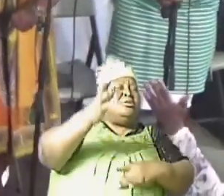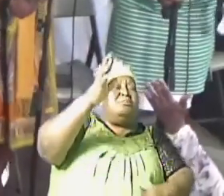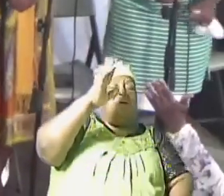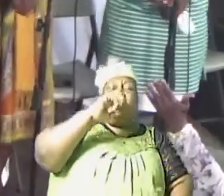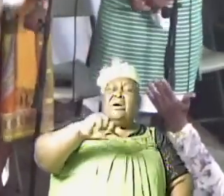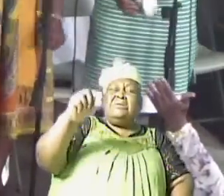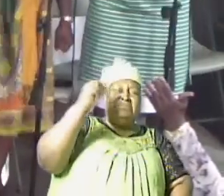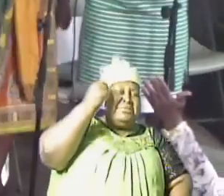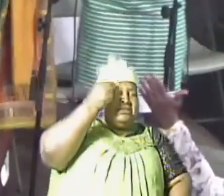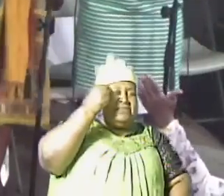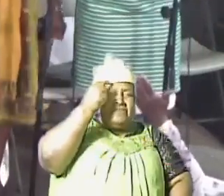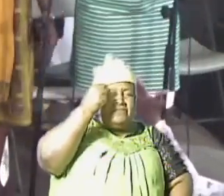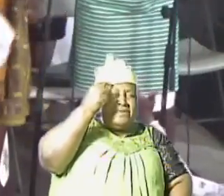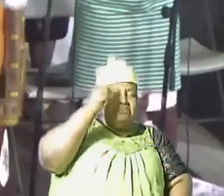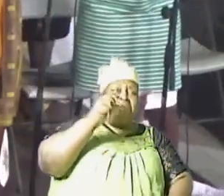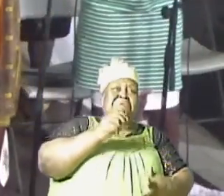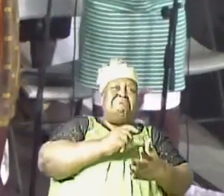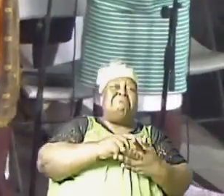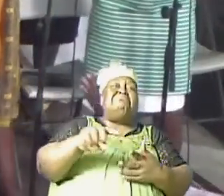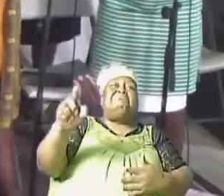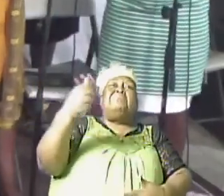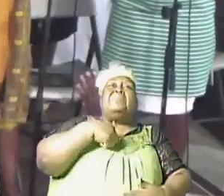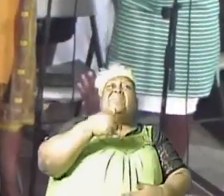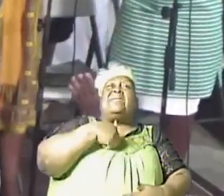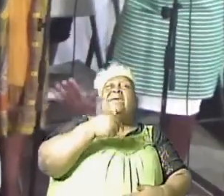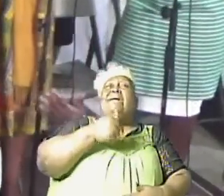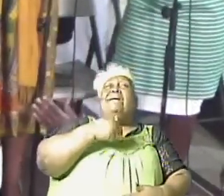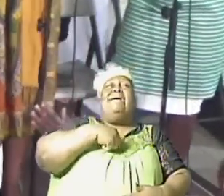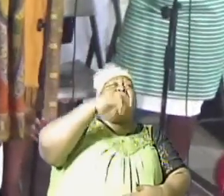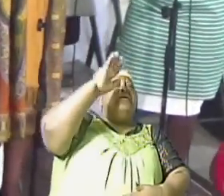Jesus, your thoughts define me.